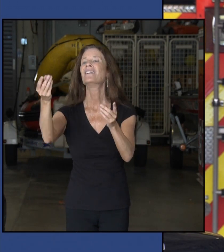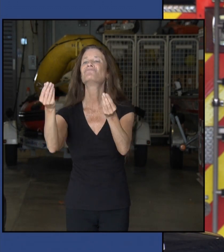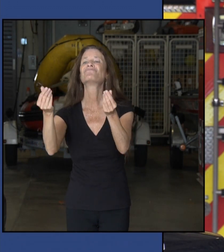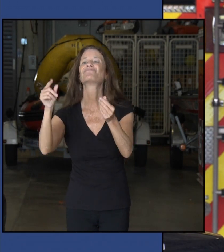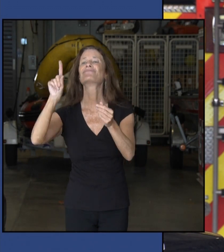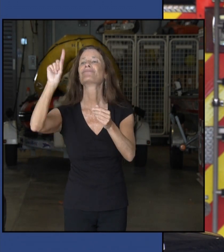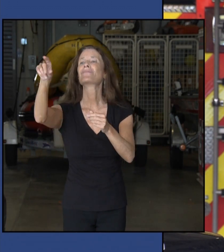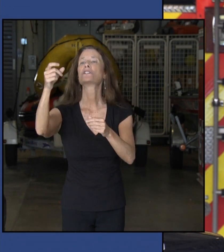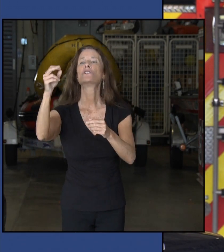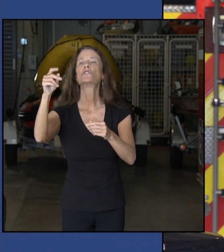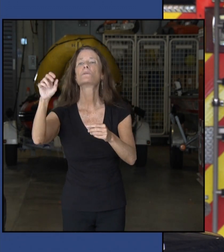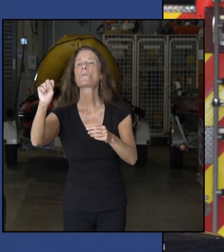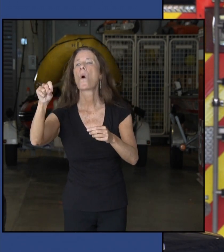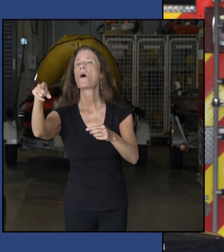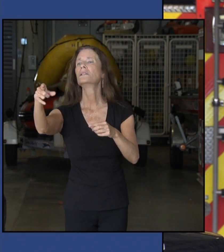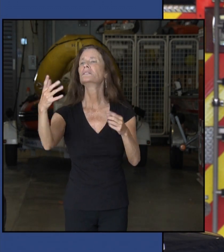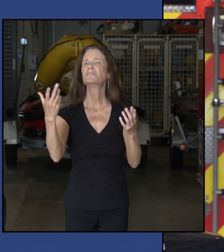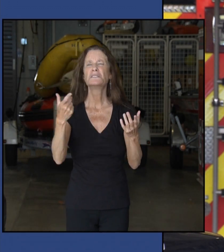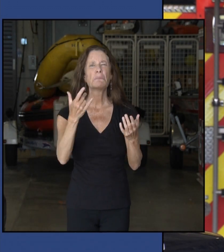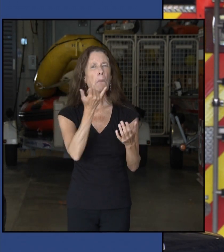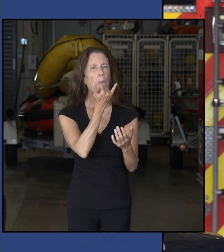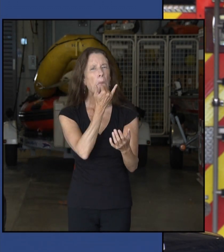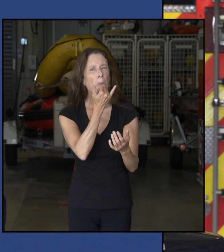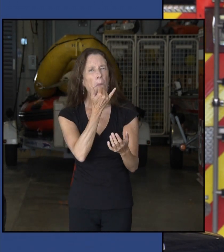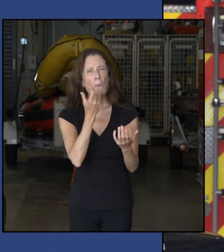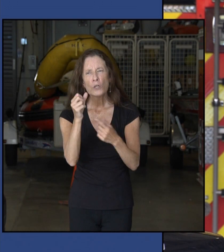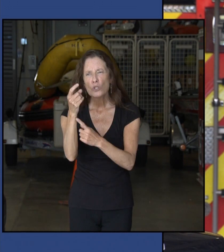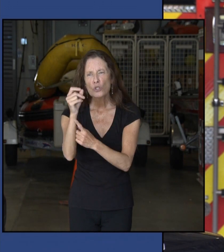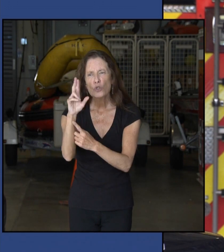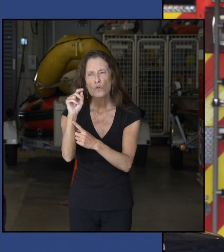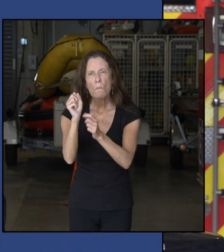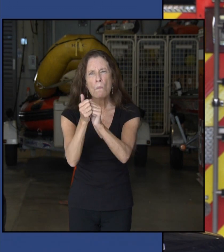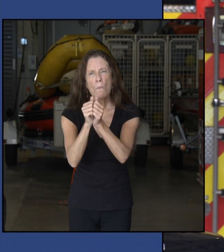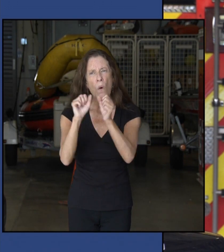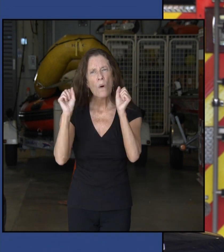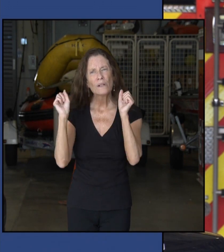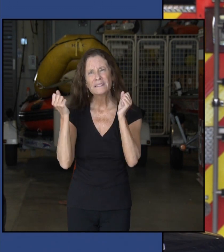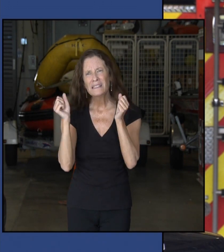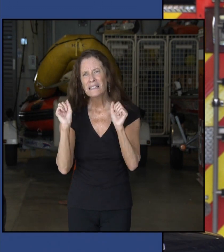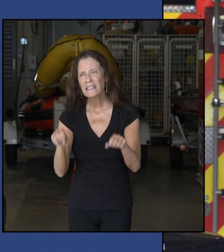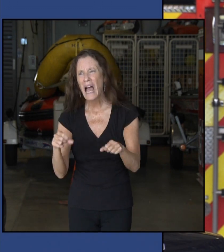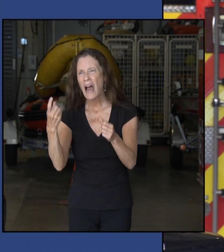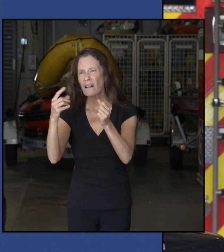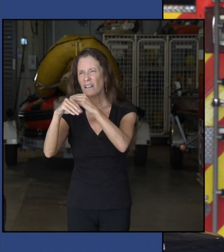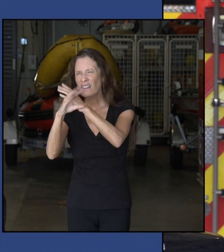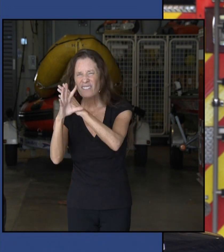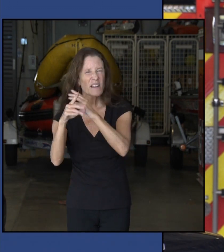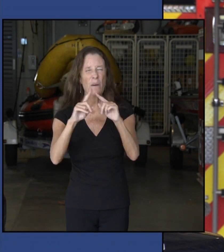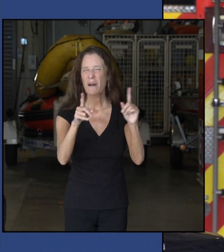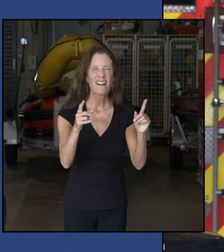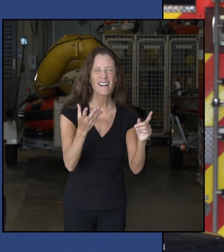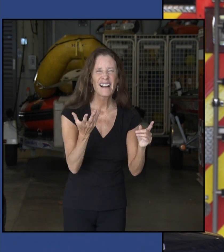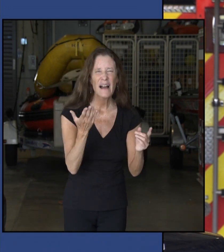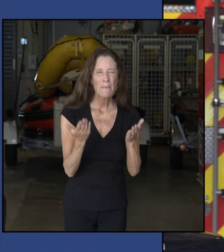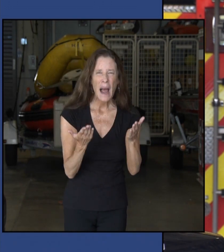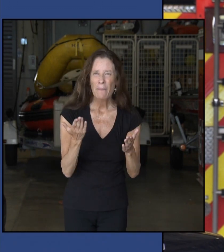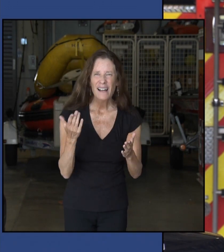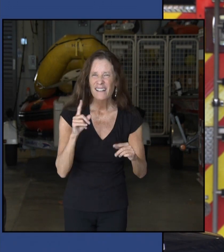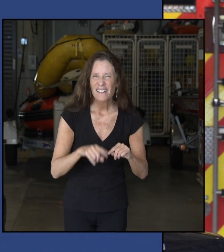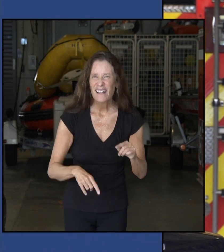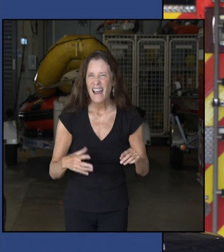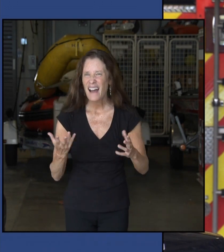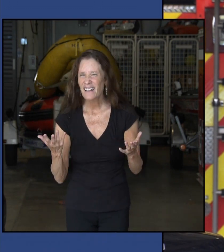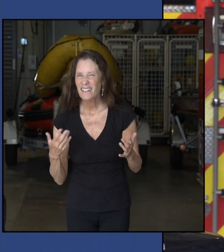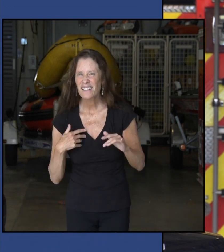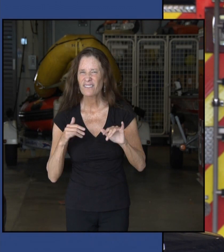to justify having in-person contact sports being played in the fall. If the school's going to be